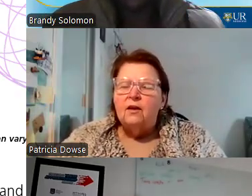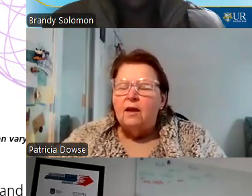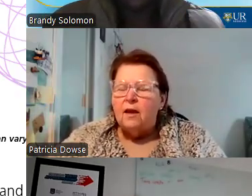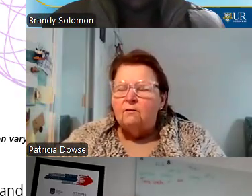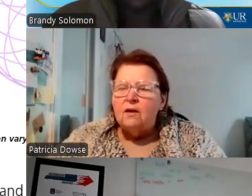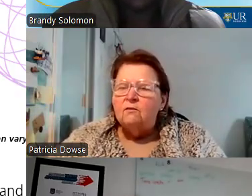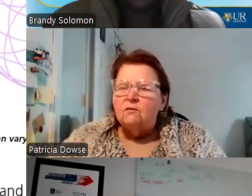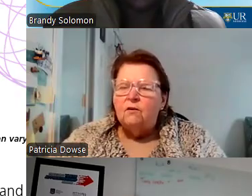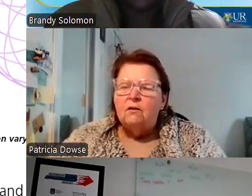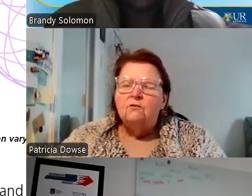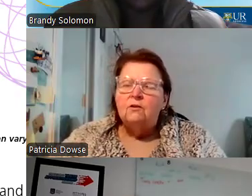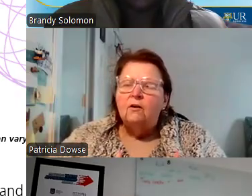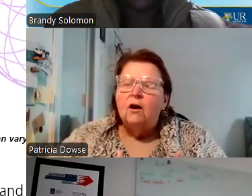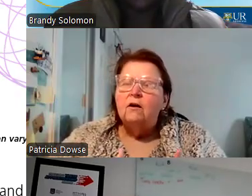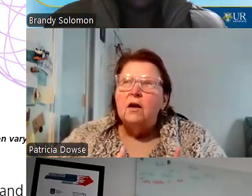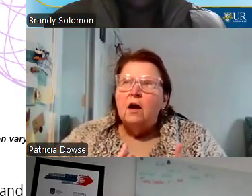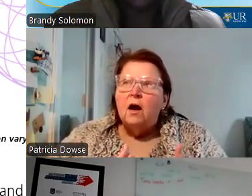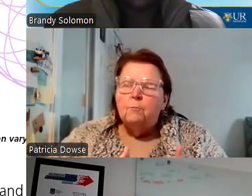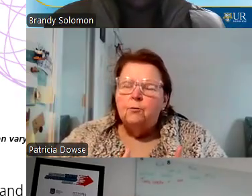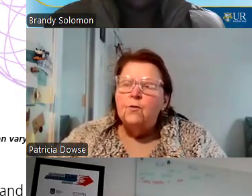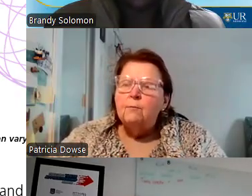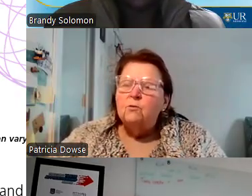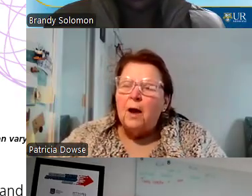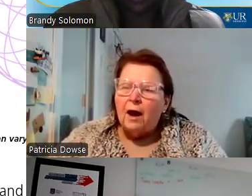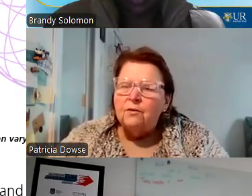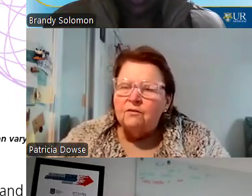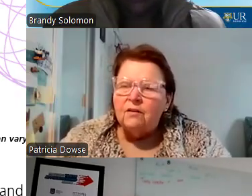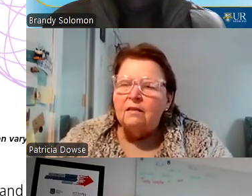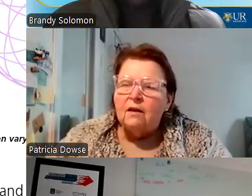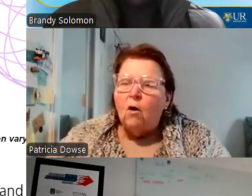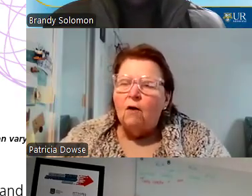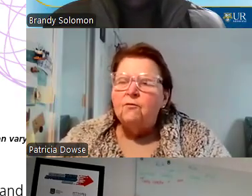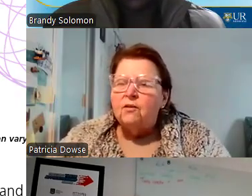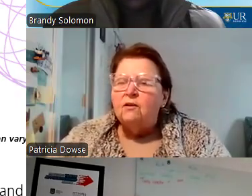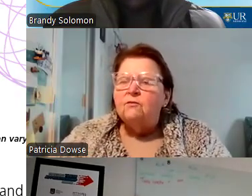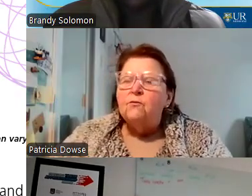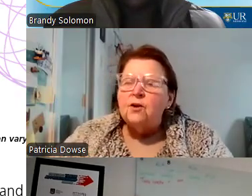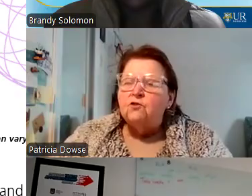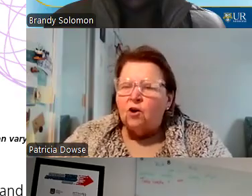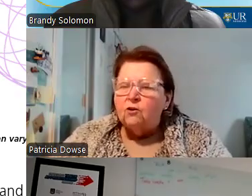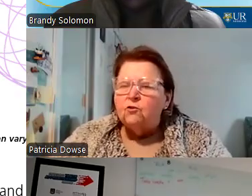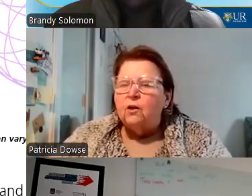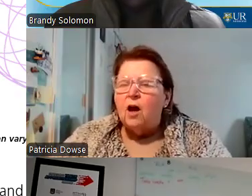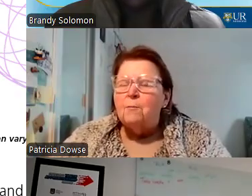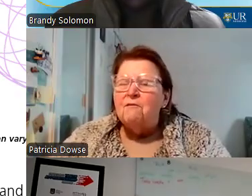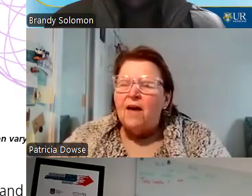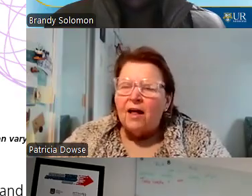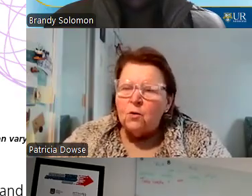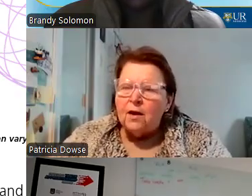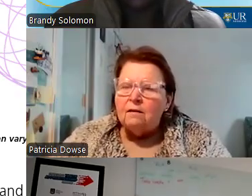for assistive technology, there are programs throughout the state that offer things free of charge. They'll